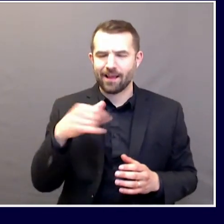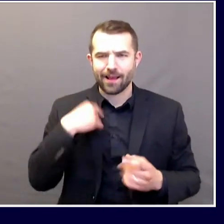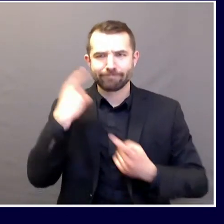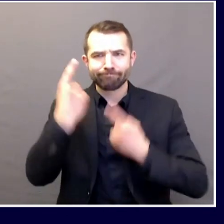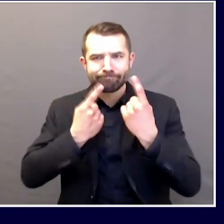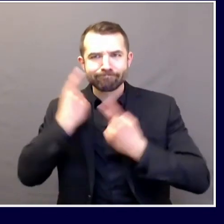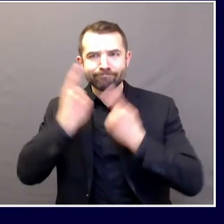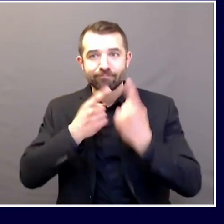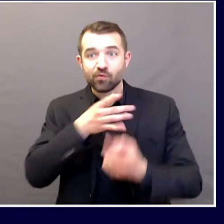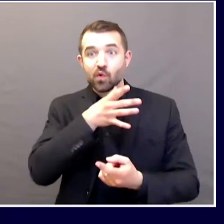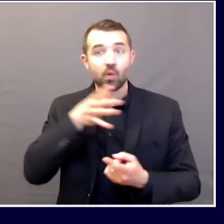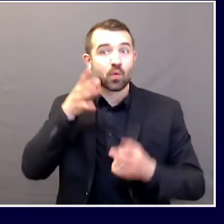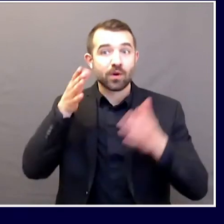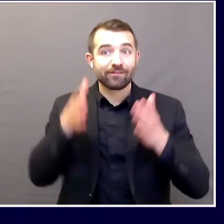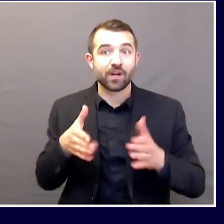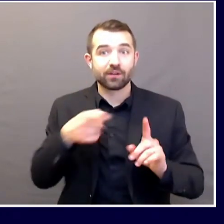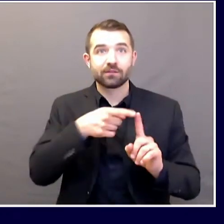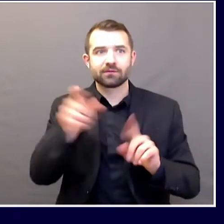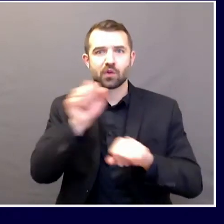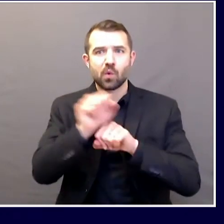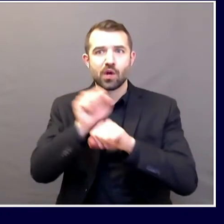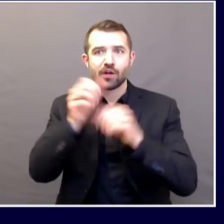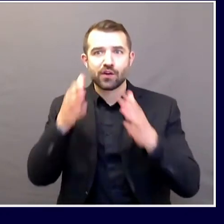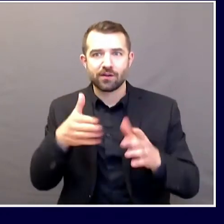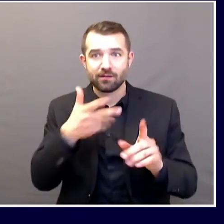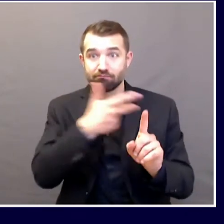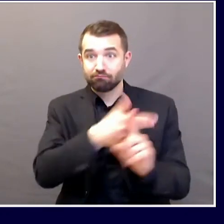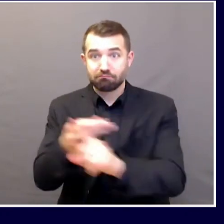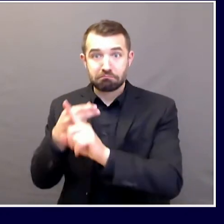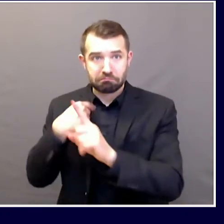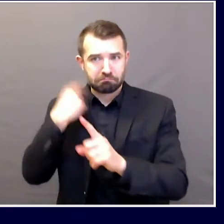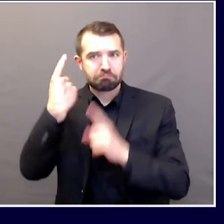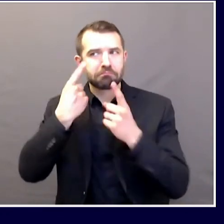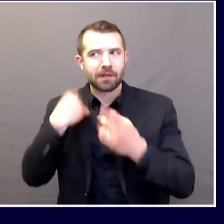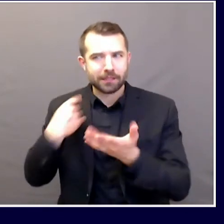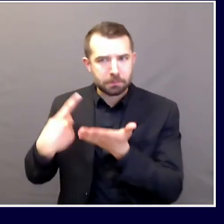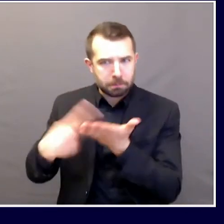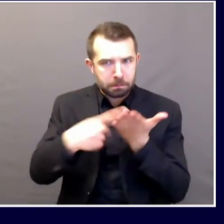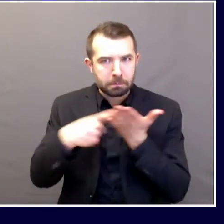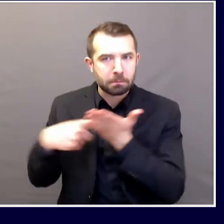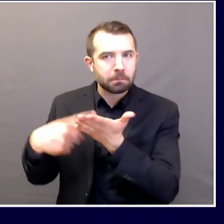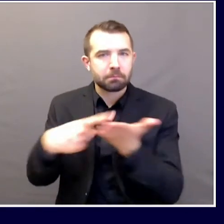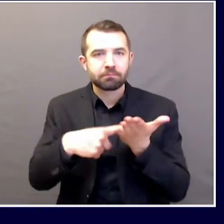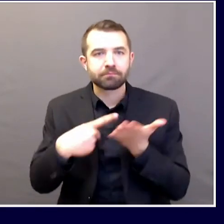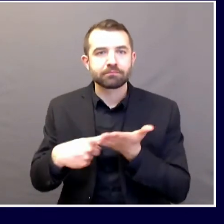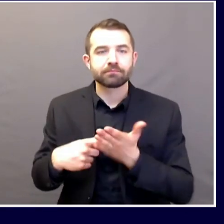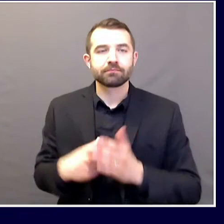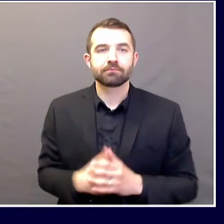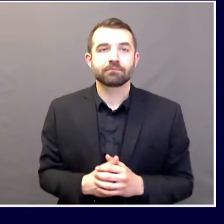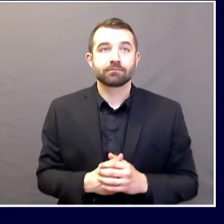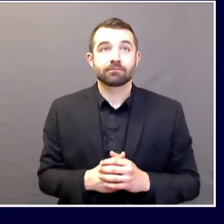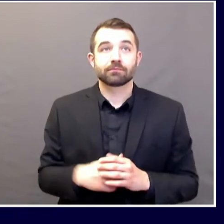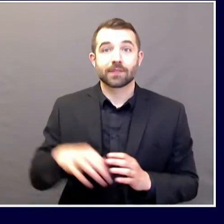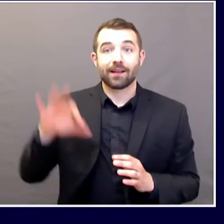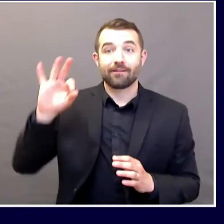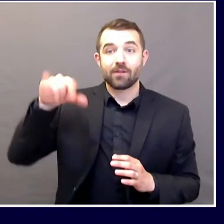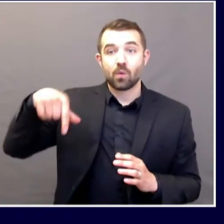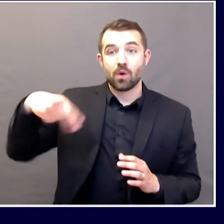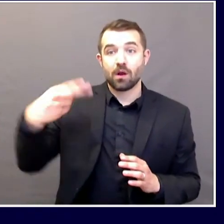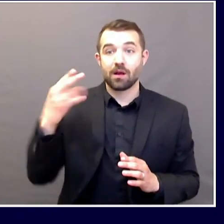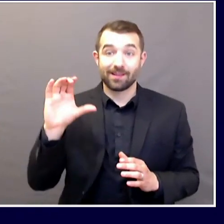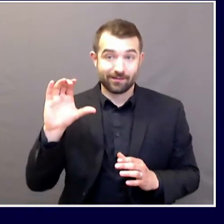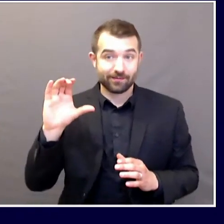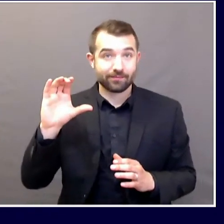started having discussions directly and indirectly with one of the federally qualified health centers here in Maine